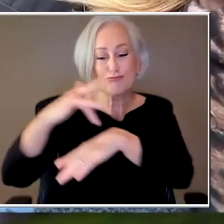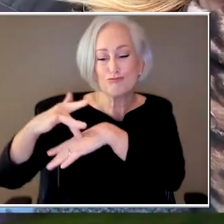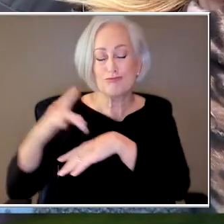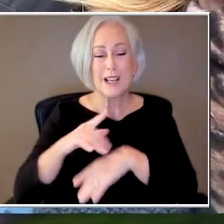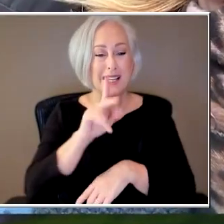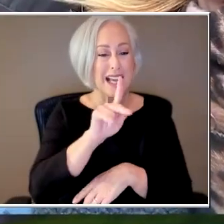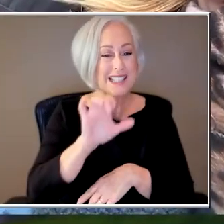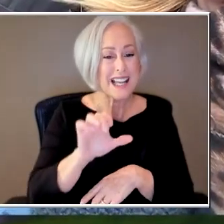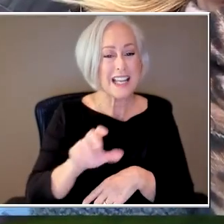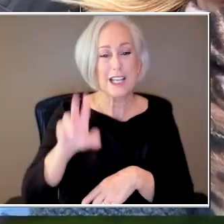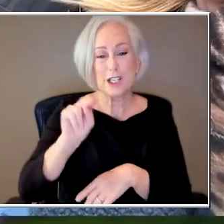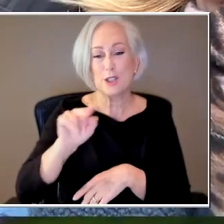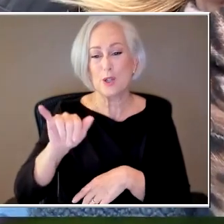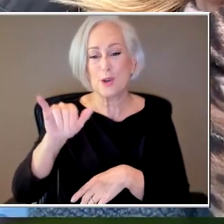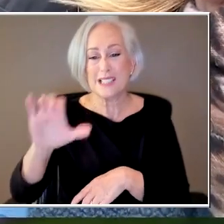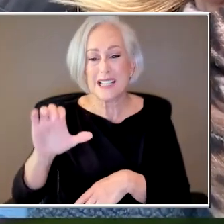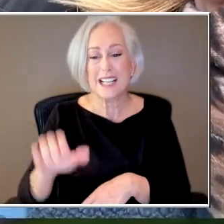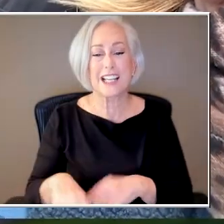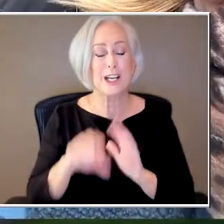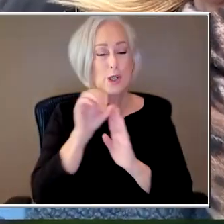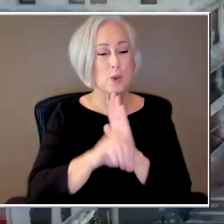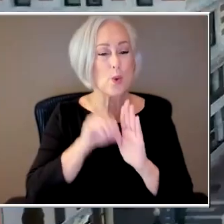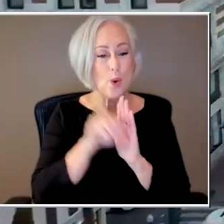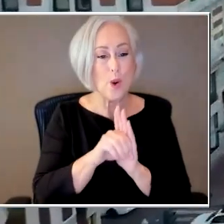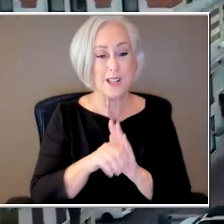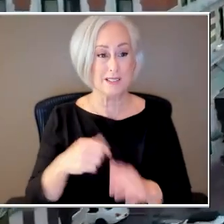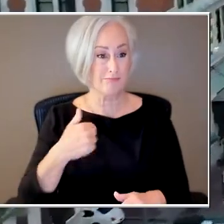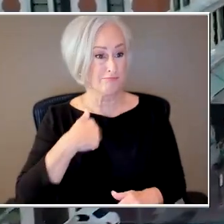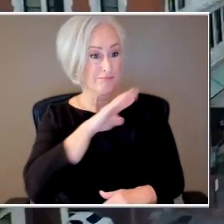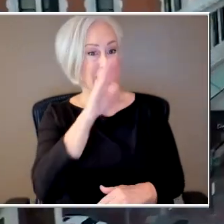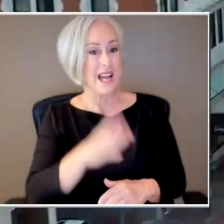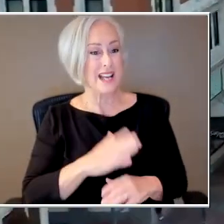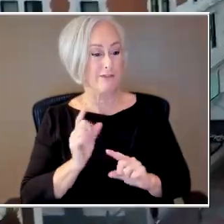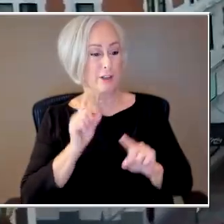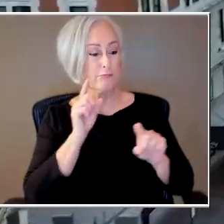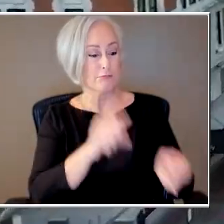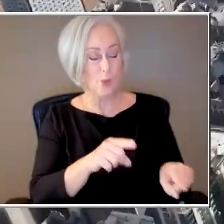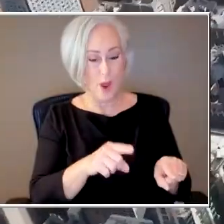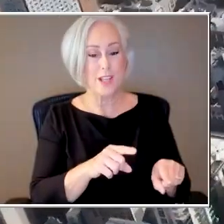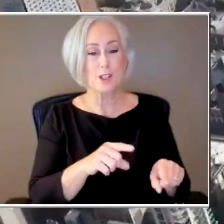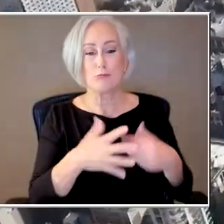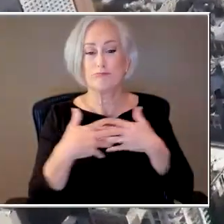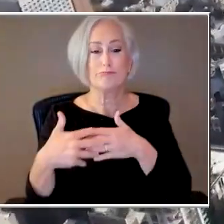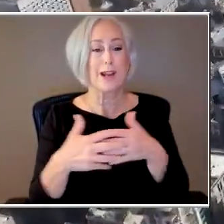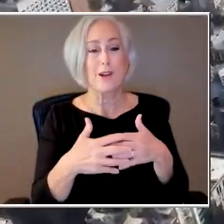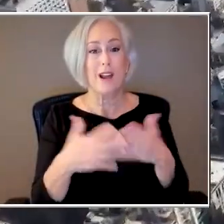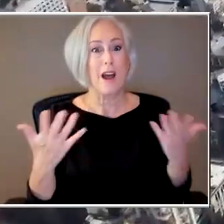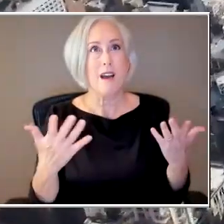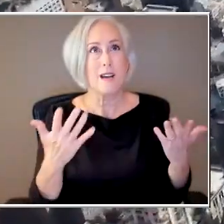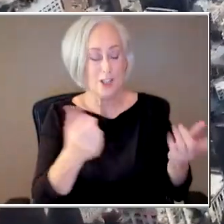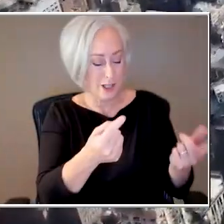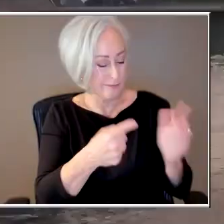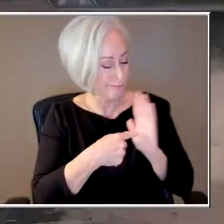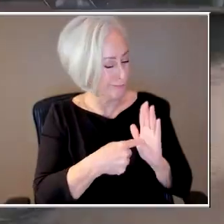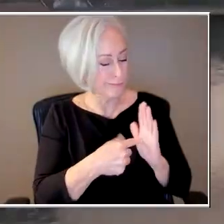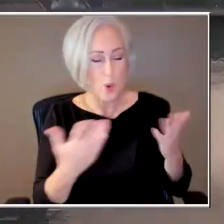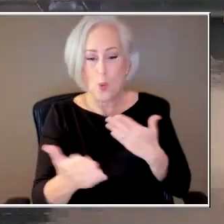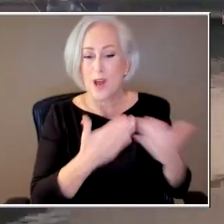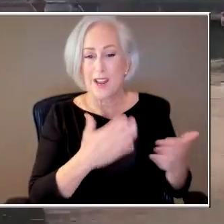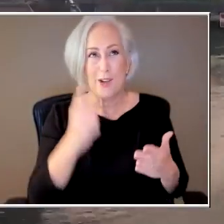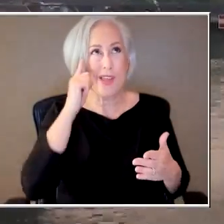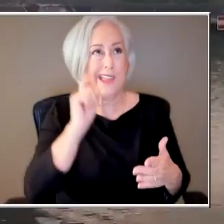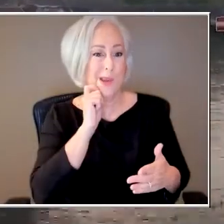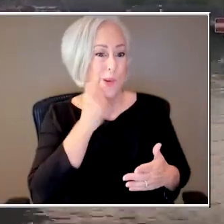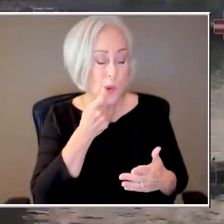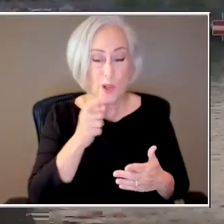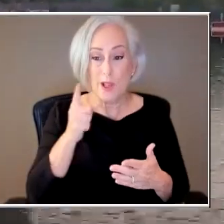and New Orleans. I've never been to America, so just do whatever you think it's cool to do or what we have to see. So when he came first to Germany, it was my